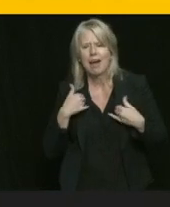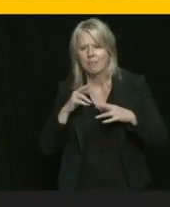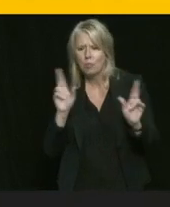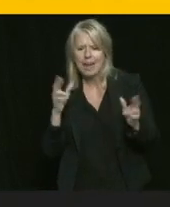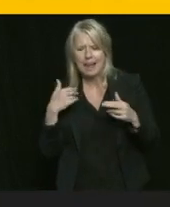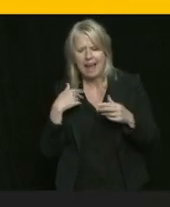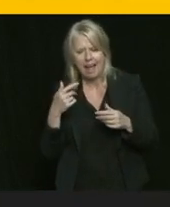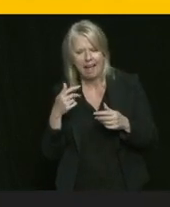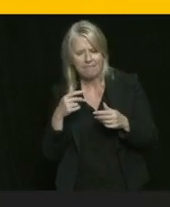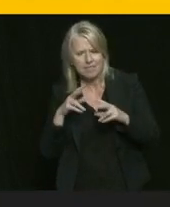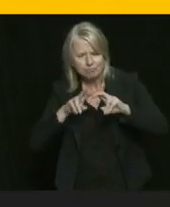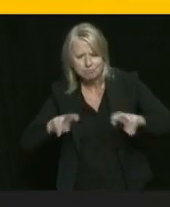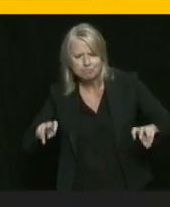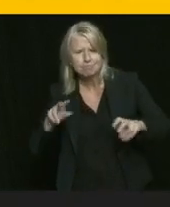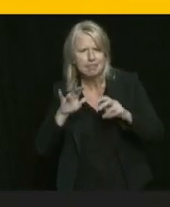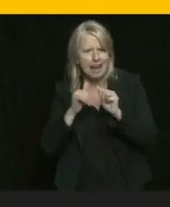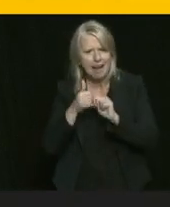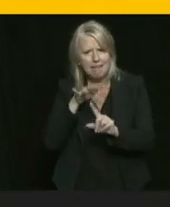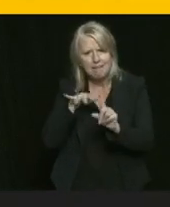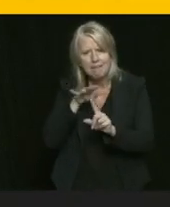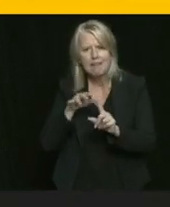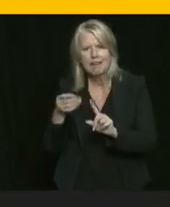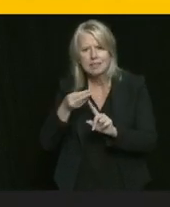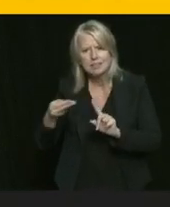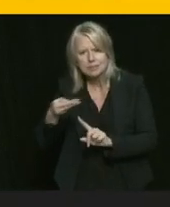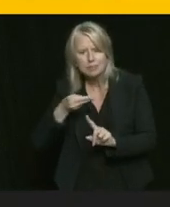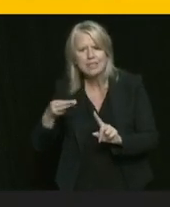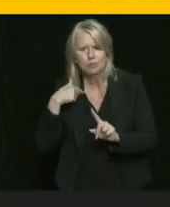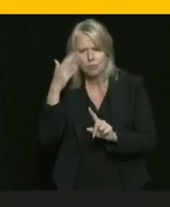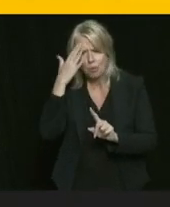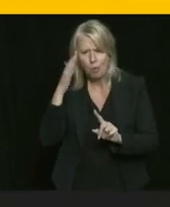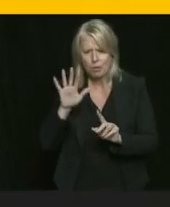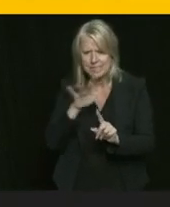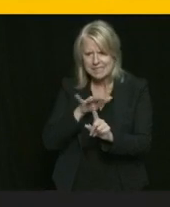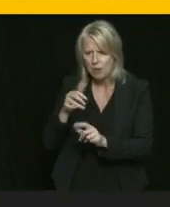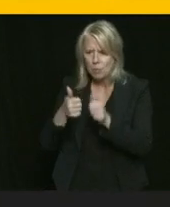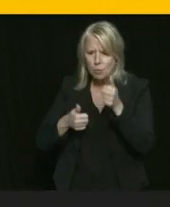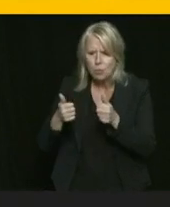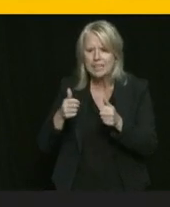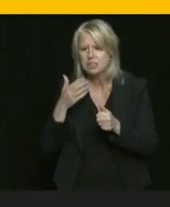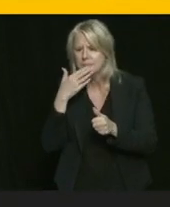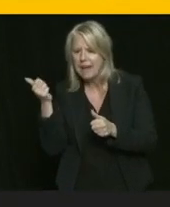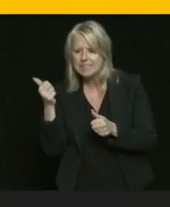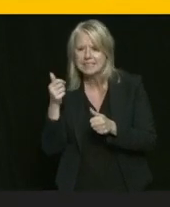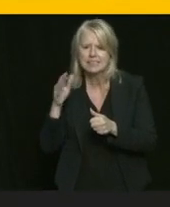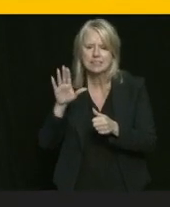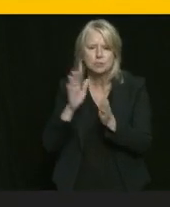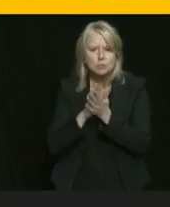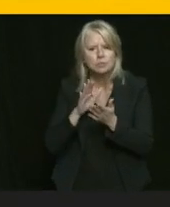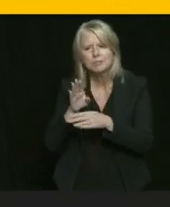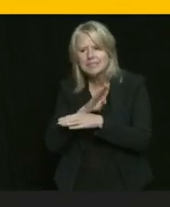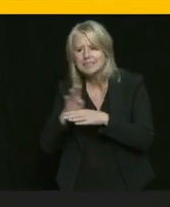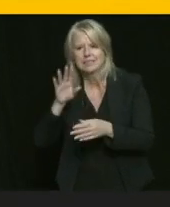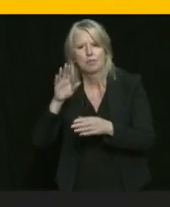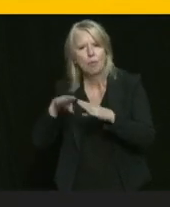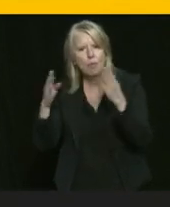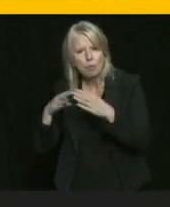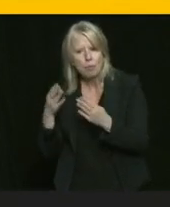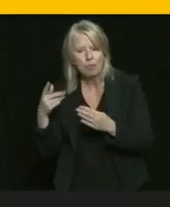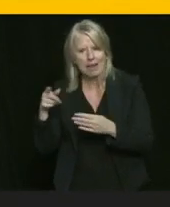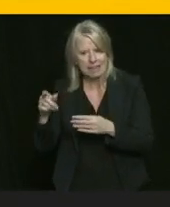refined. We know which institutions and businesses are better placed, or rather are more